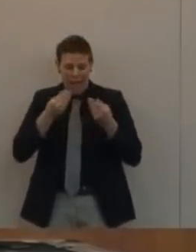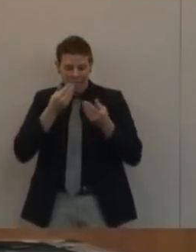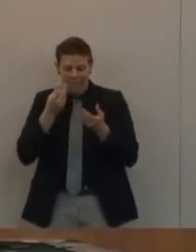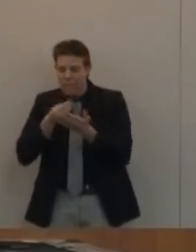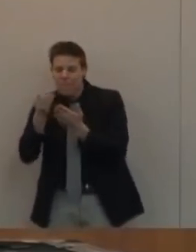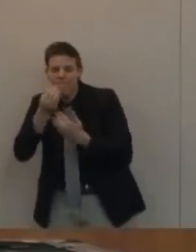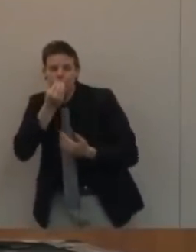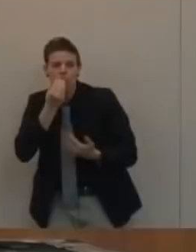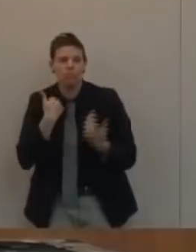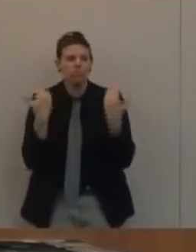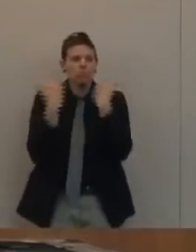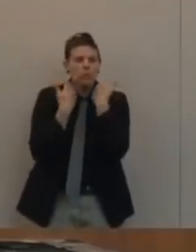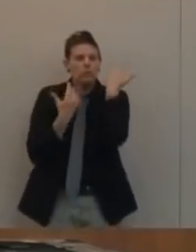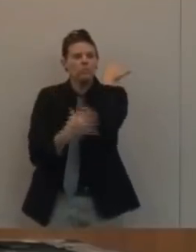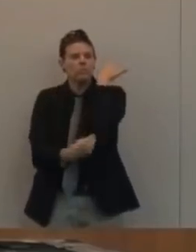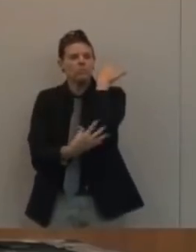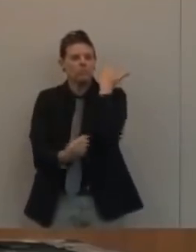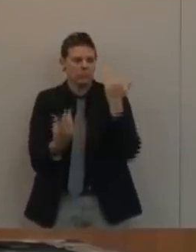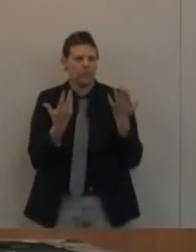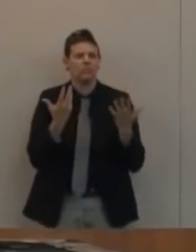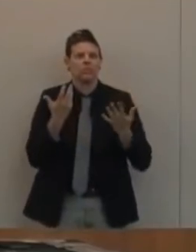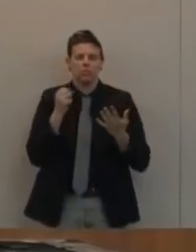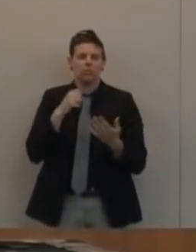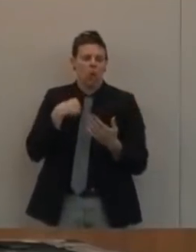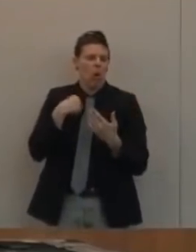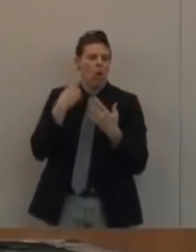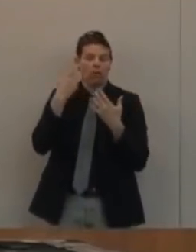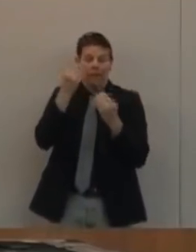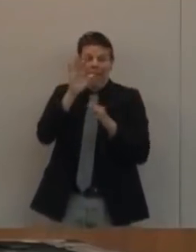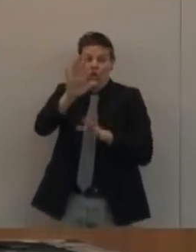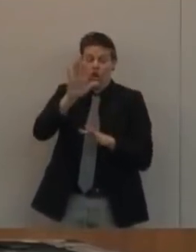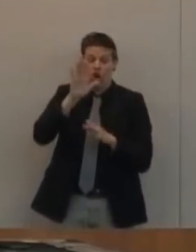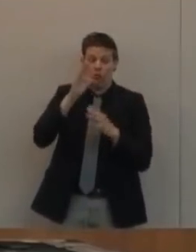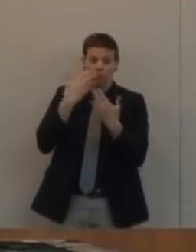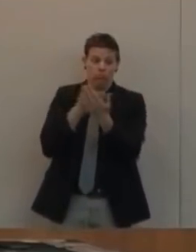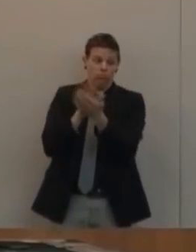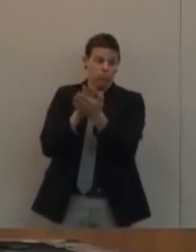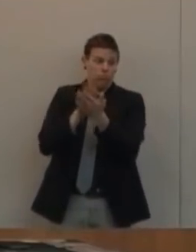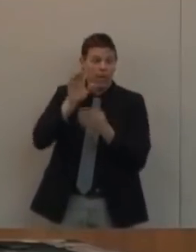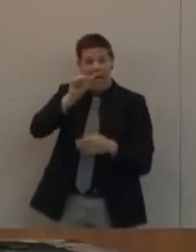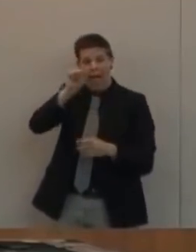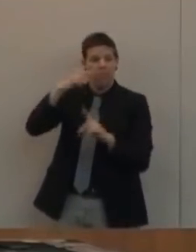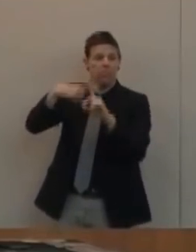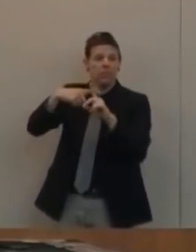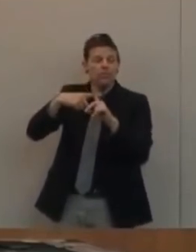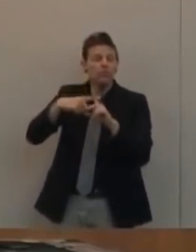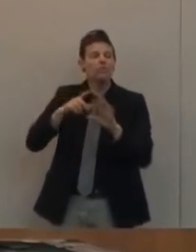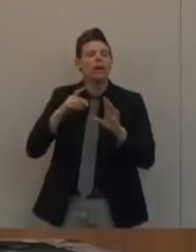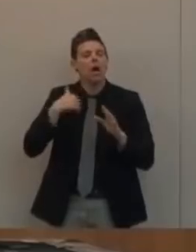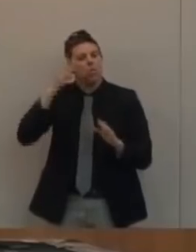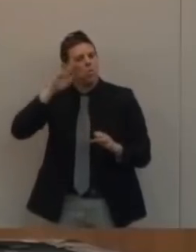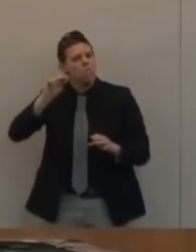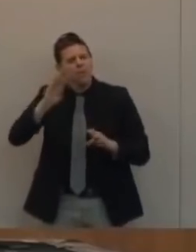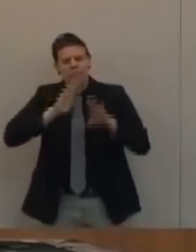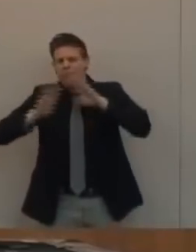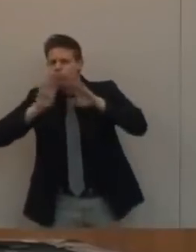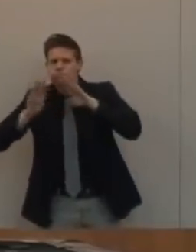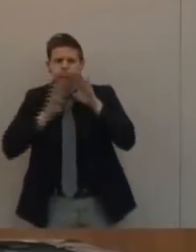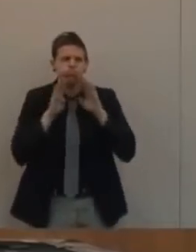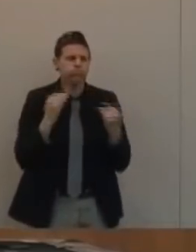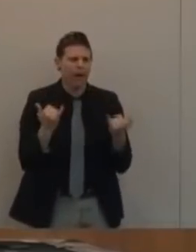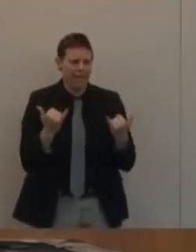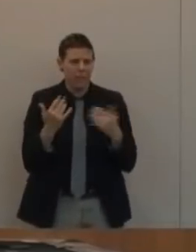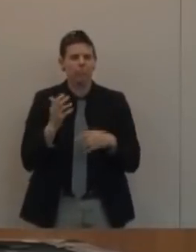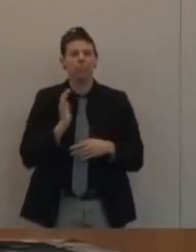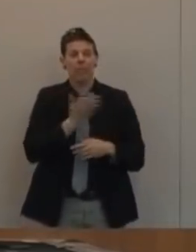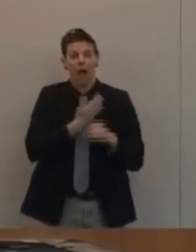A+. It's incredible. But I did want New Mexicans, look, it's frustrating if the IT system fails, if